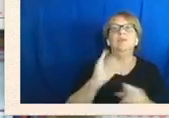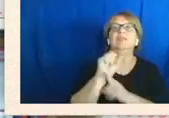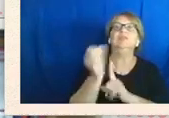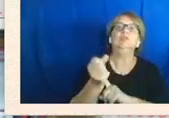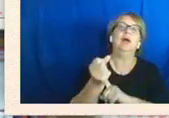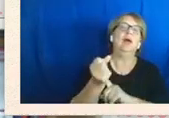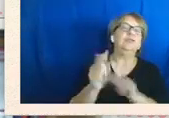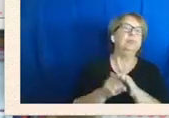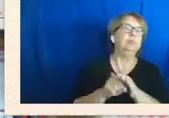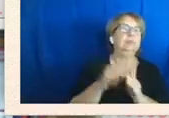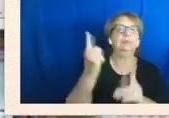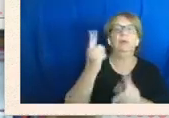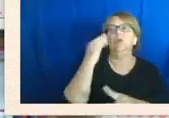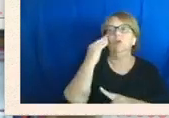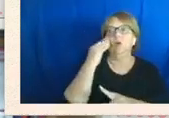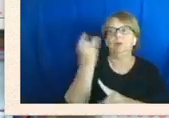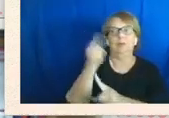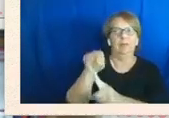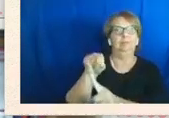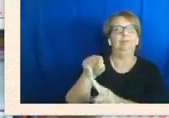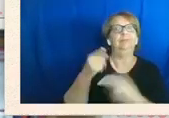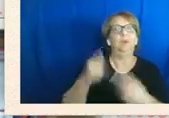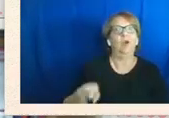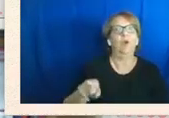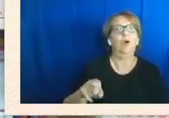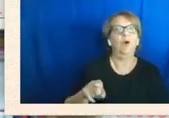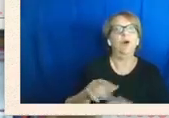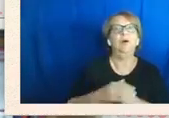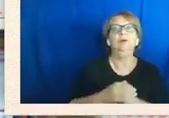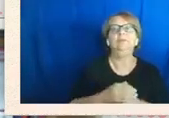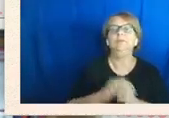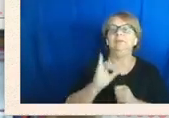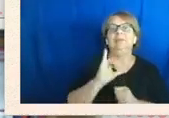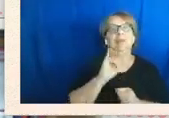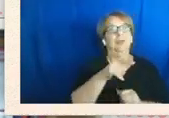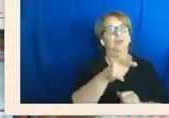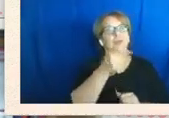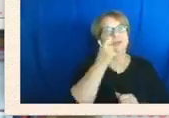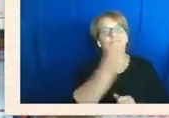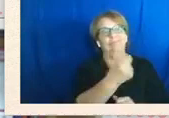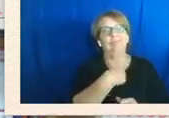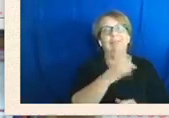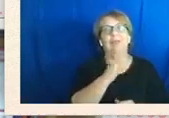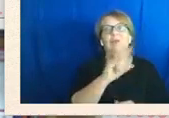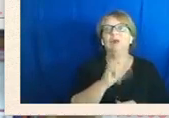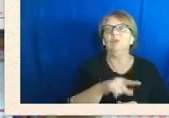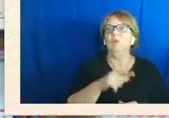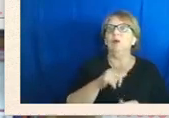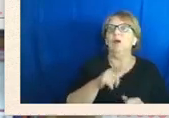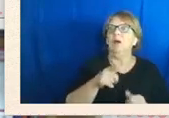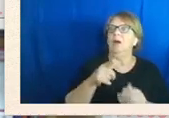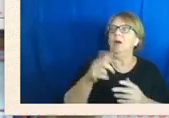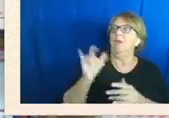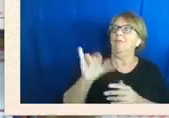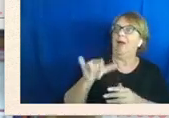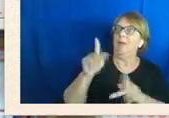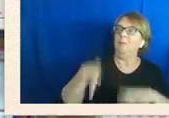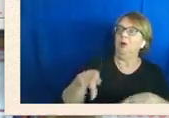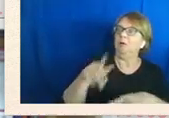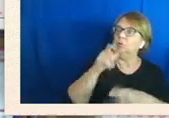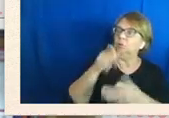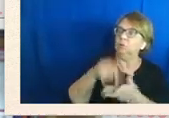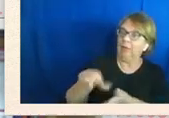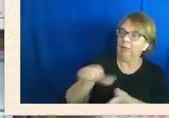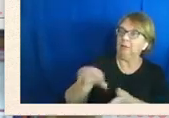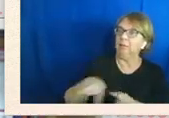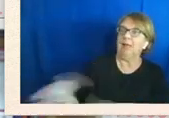knows that something is going on, like that question that you posed to me earlier, where a representative payee passed away, we can also solicit